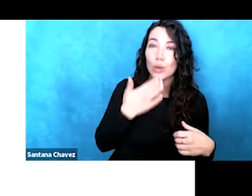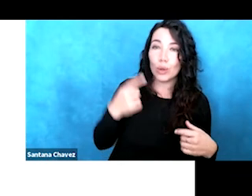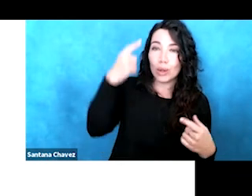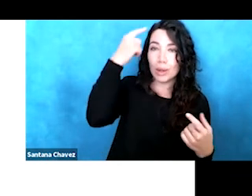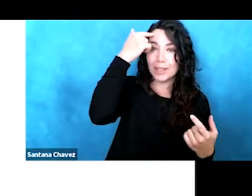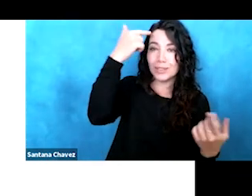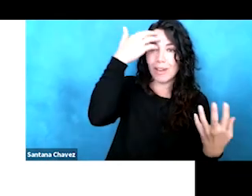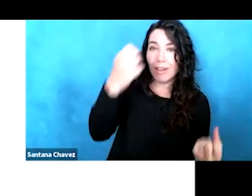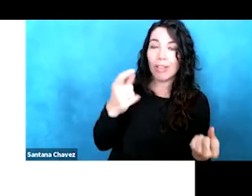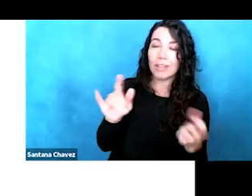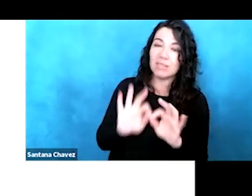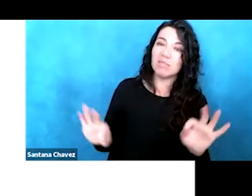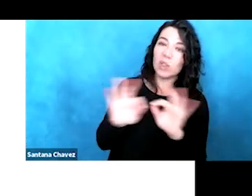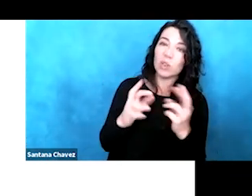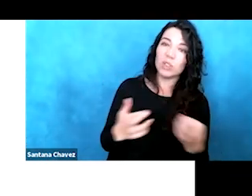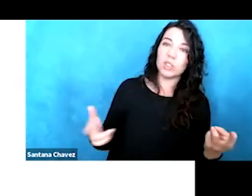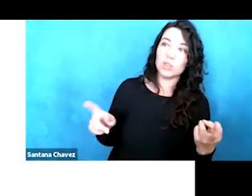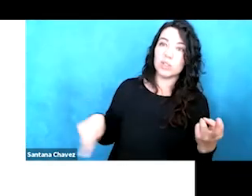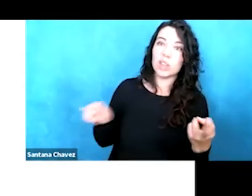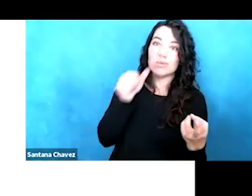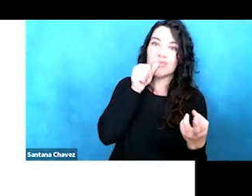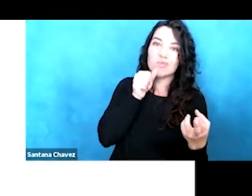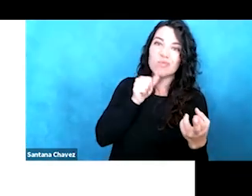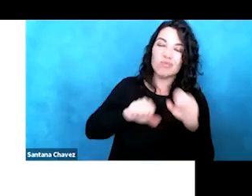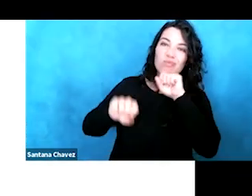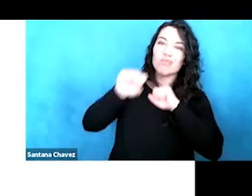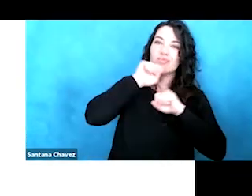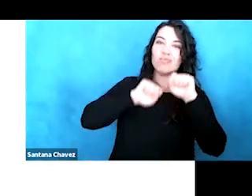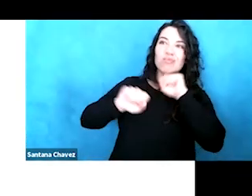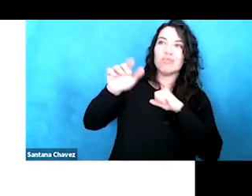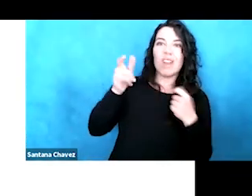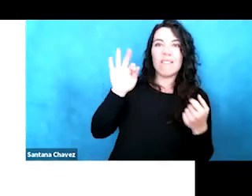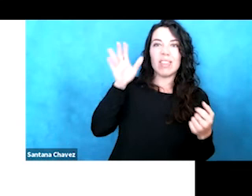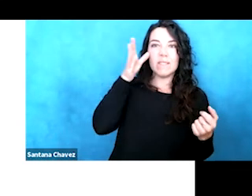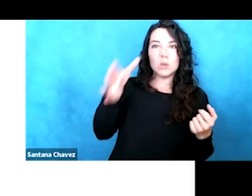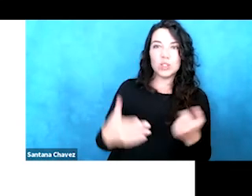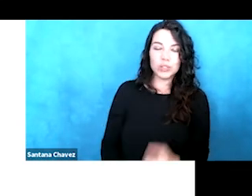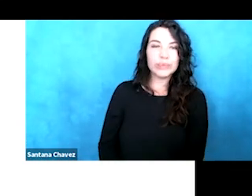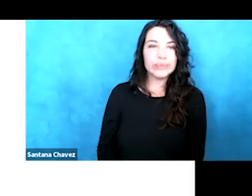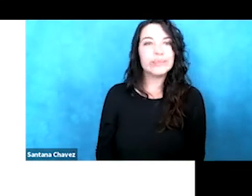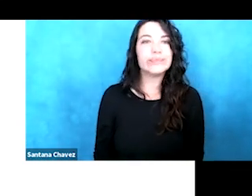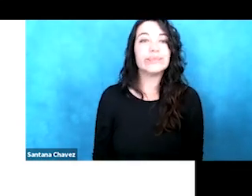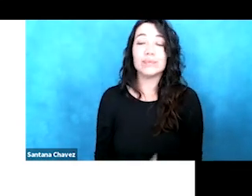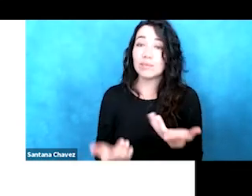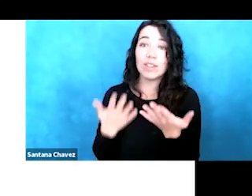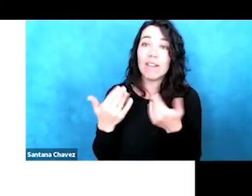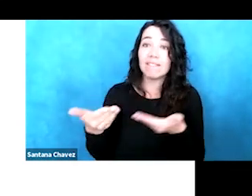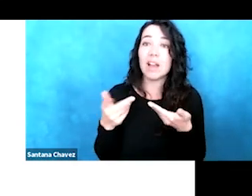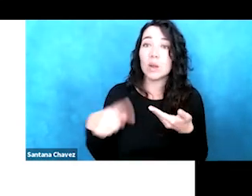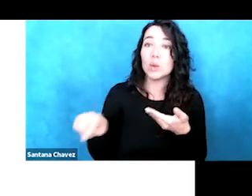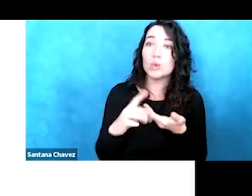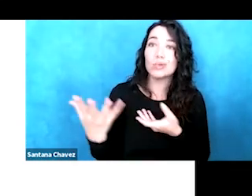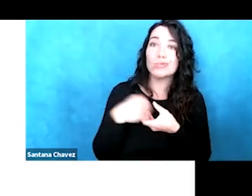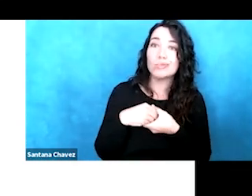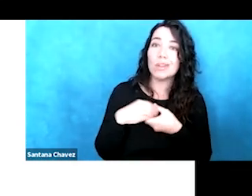they'll need to deal with the future's challenges. We invite you to stay involved and stay in touch and work with us as